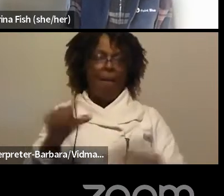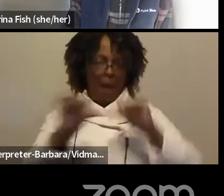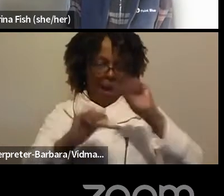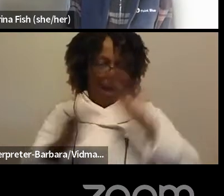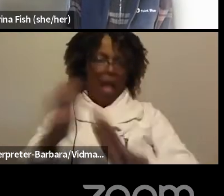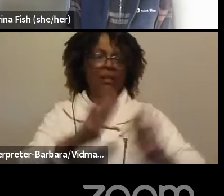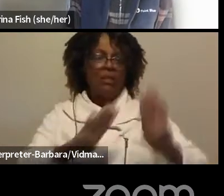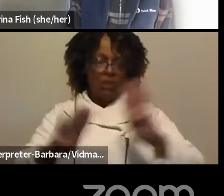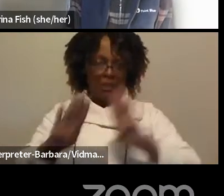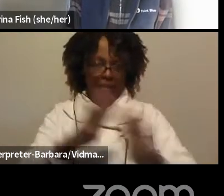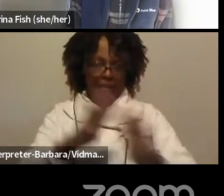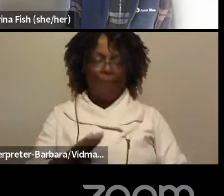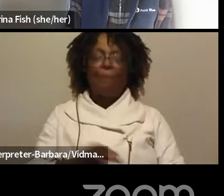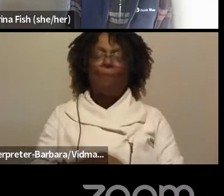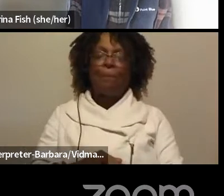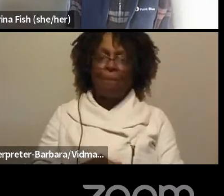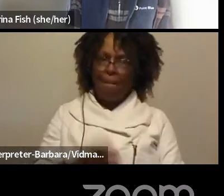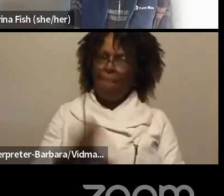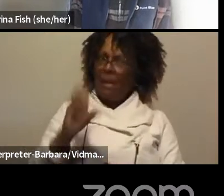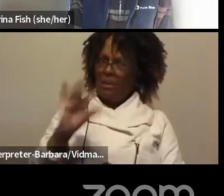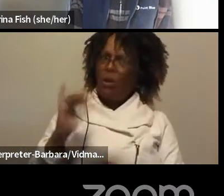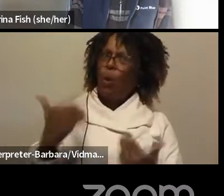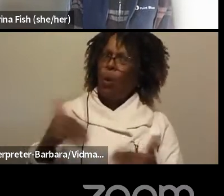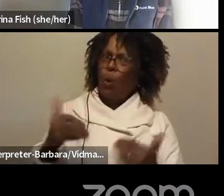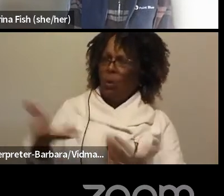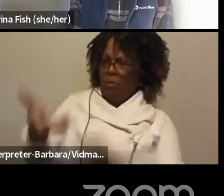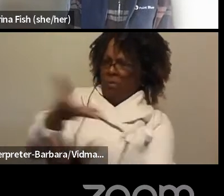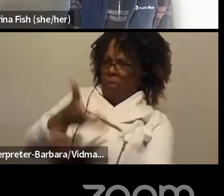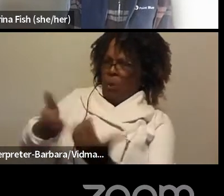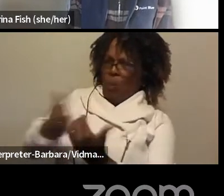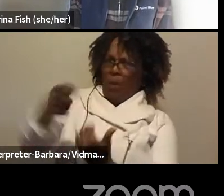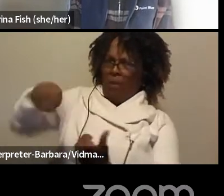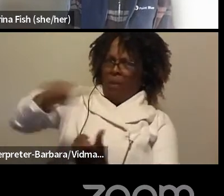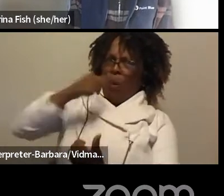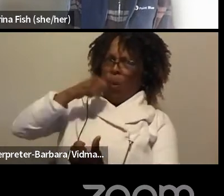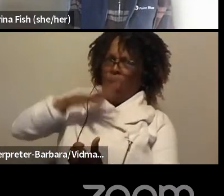my program, and they've been helpful with that. Woke Space is another